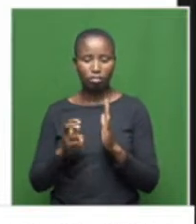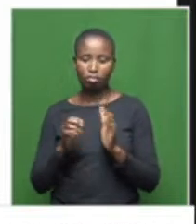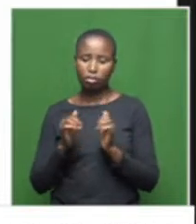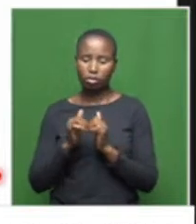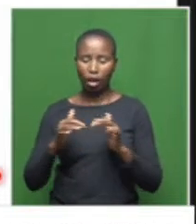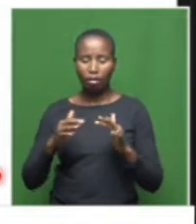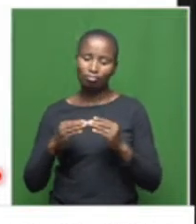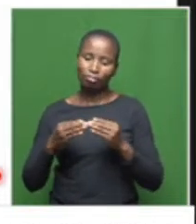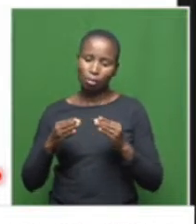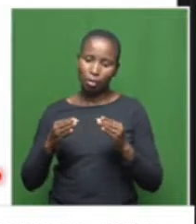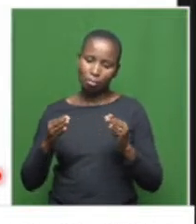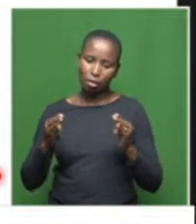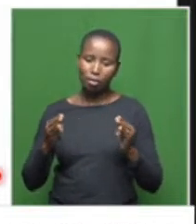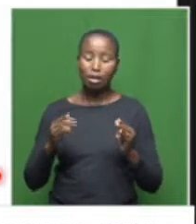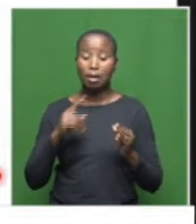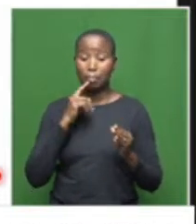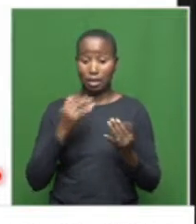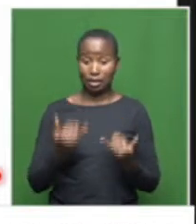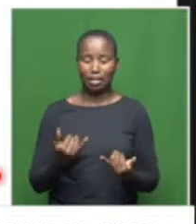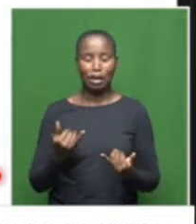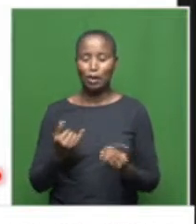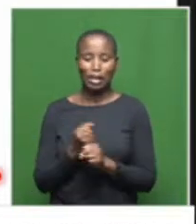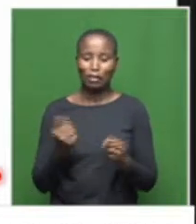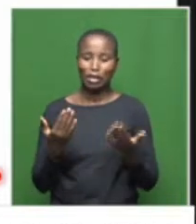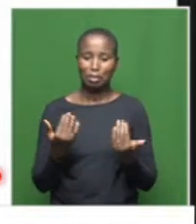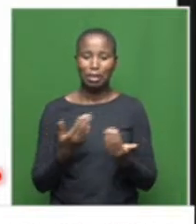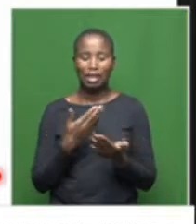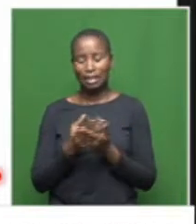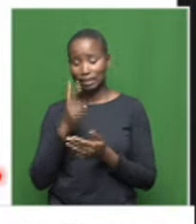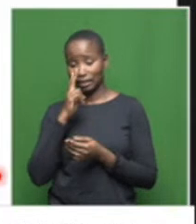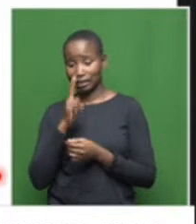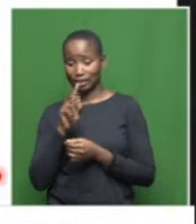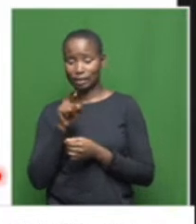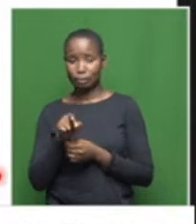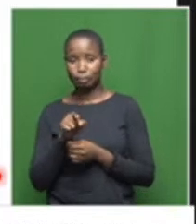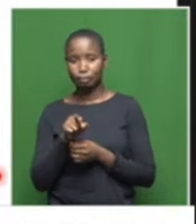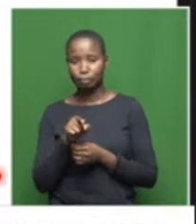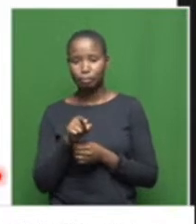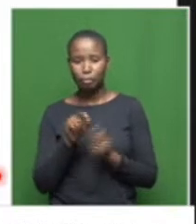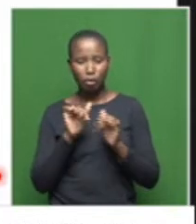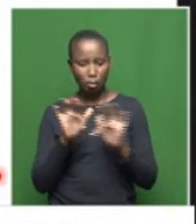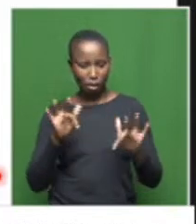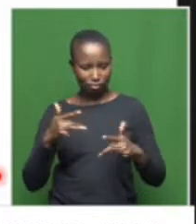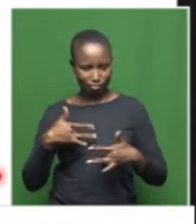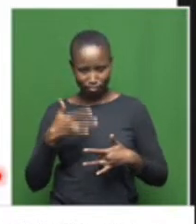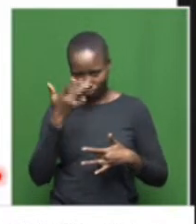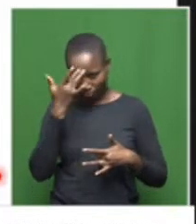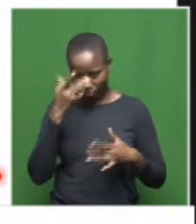think it's not unexpected that we would still see infections. And I think the metric really, as you'll